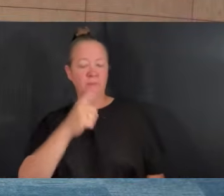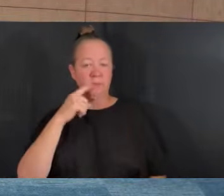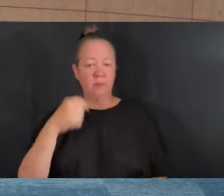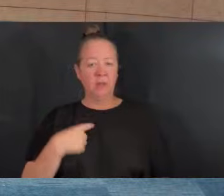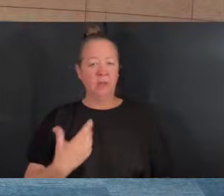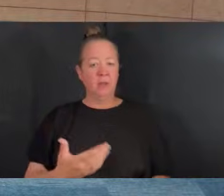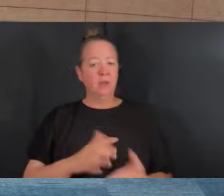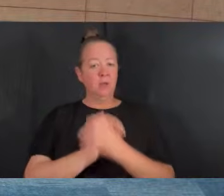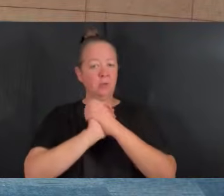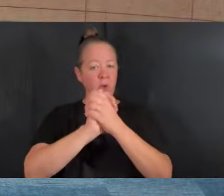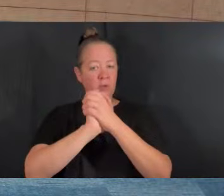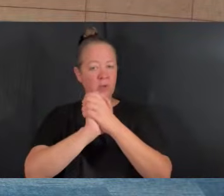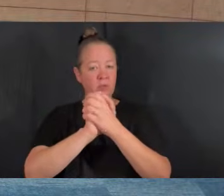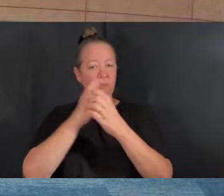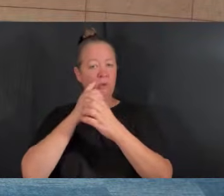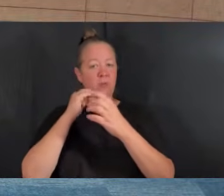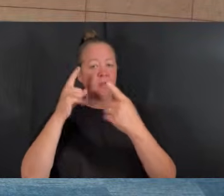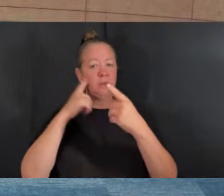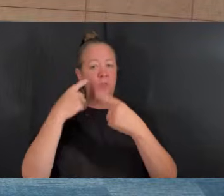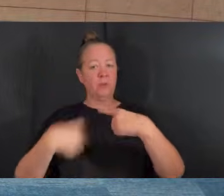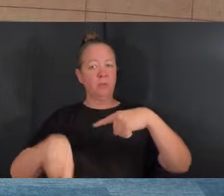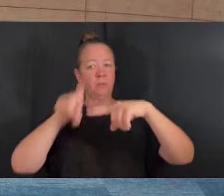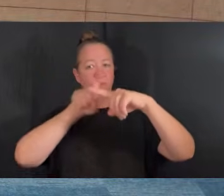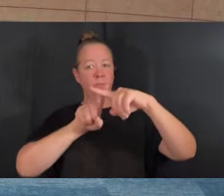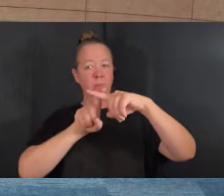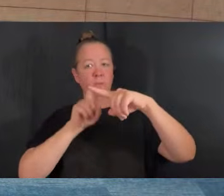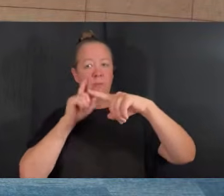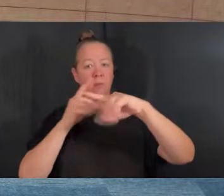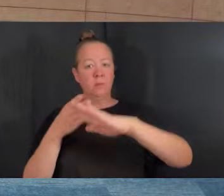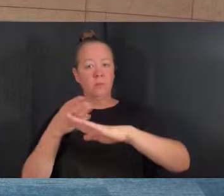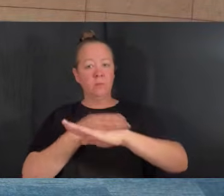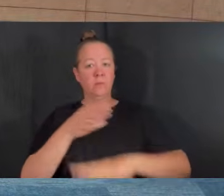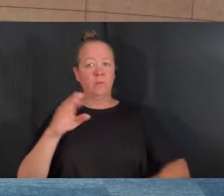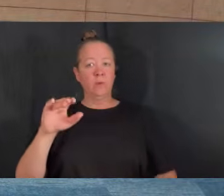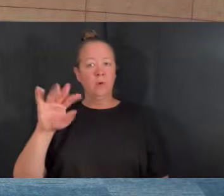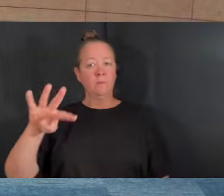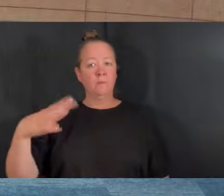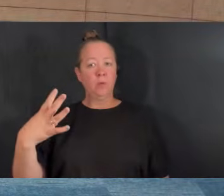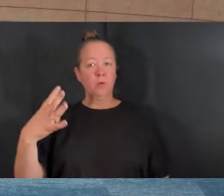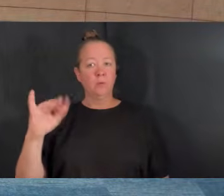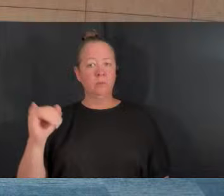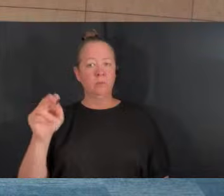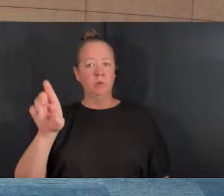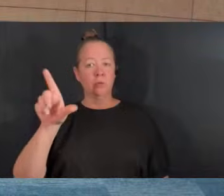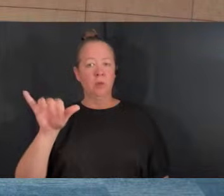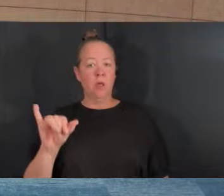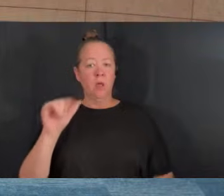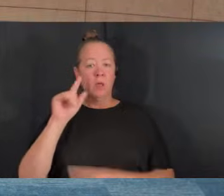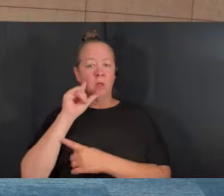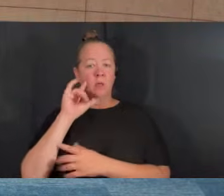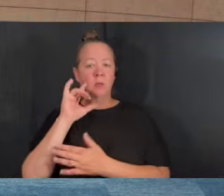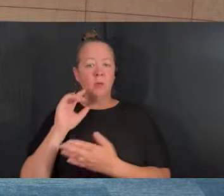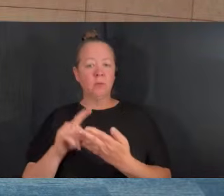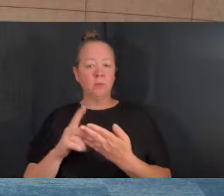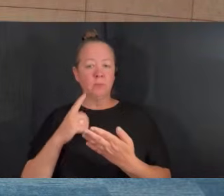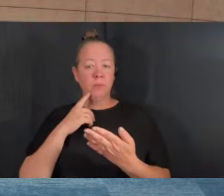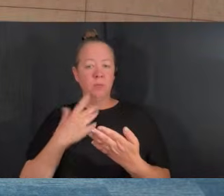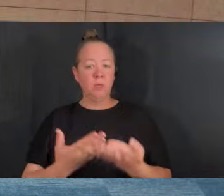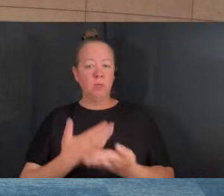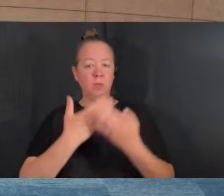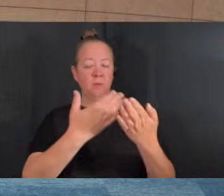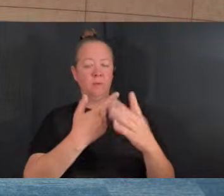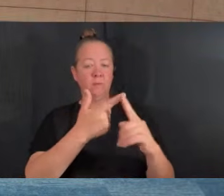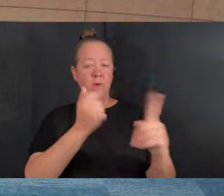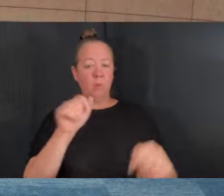July. I'll second that. Big motion was made by Councilmember Wade and seconded by Councilmember LeGloahec. Is there any discussion?